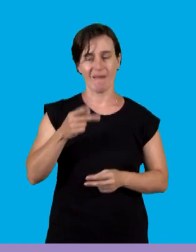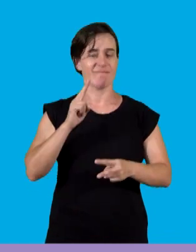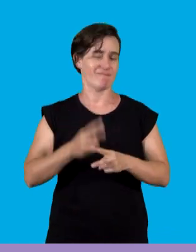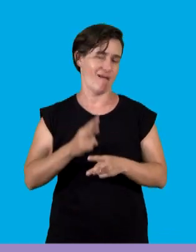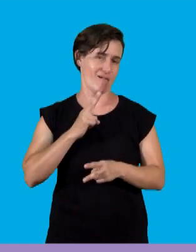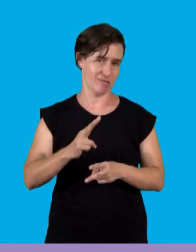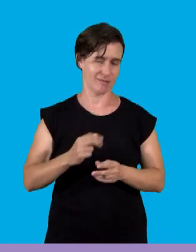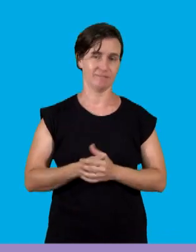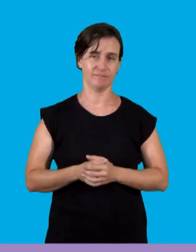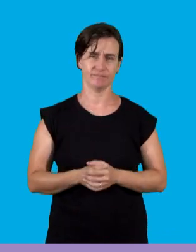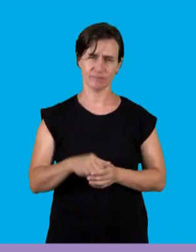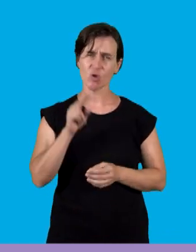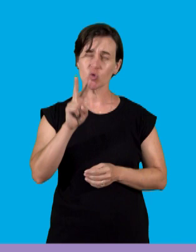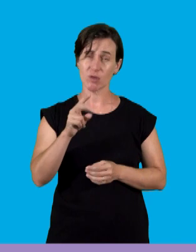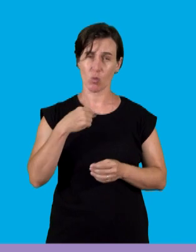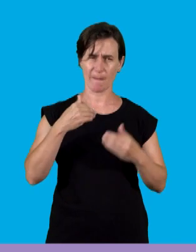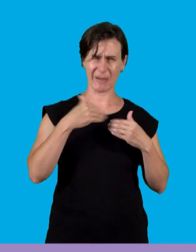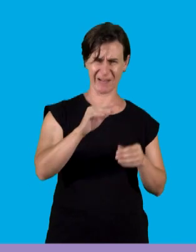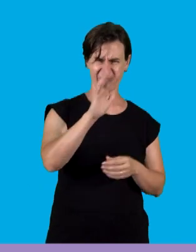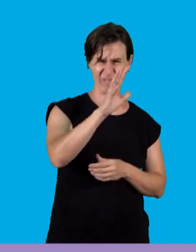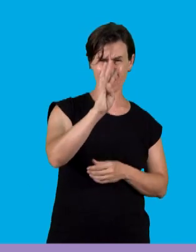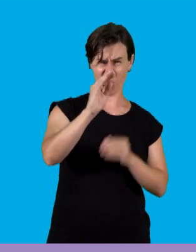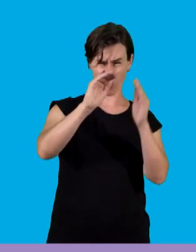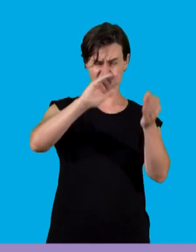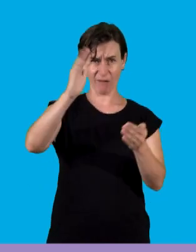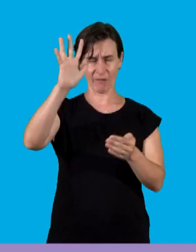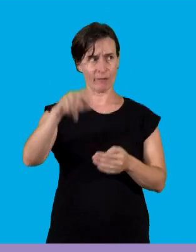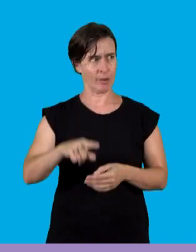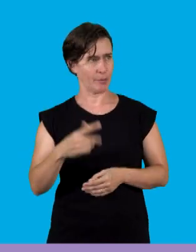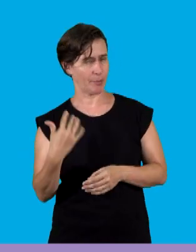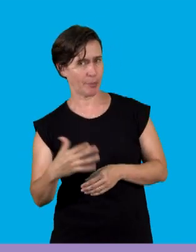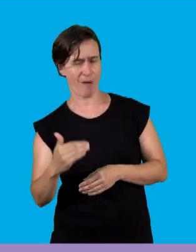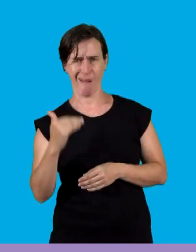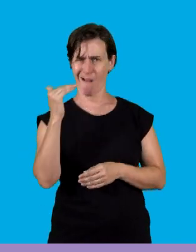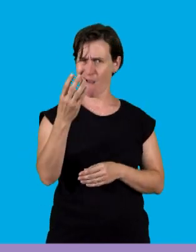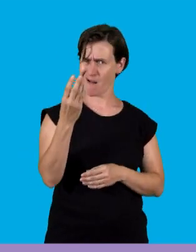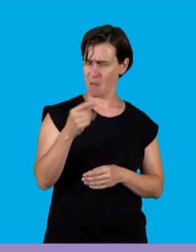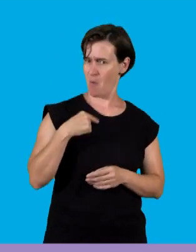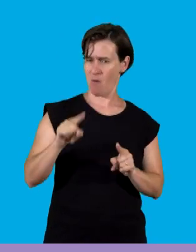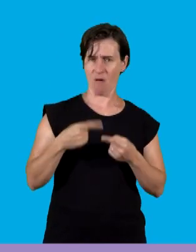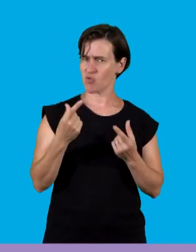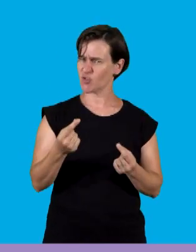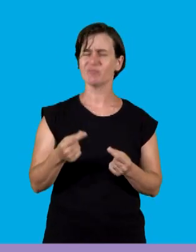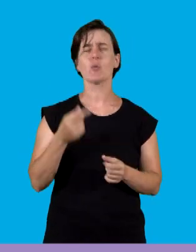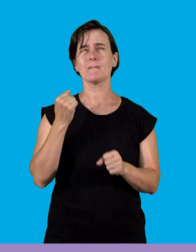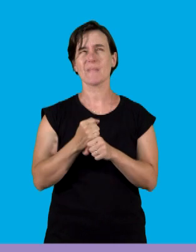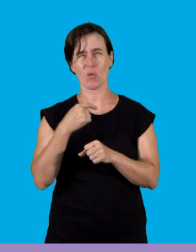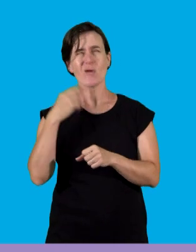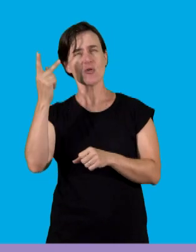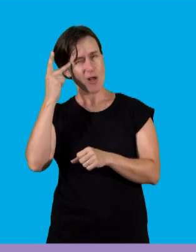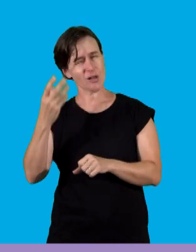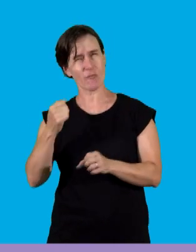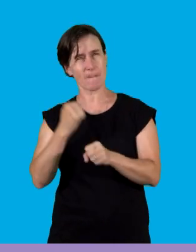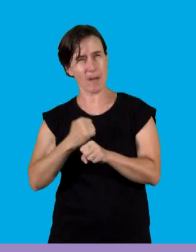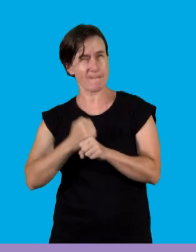be our final answer there. Did you see how when we started it looked like it was a big number that we couldn't handle it? But of course, with